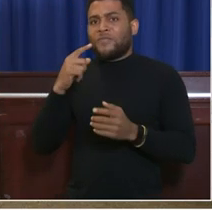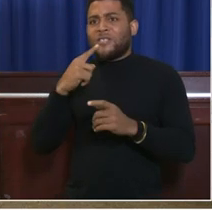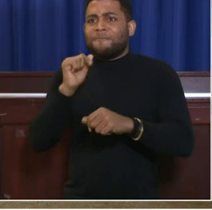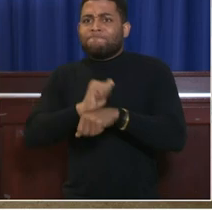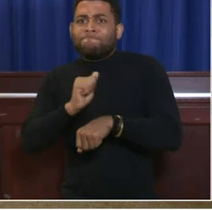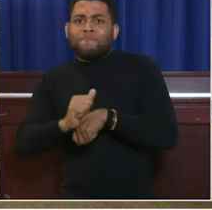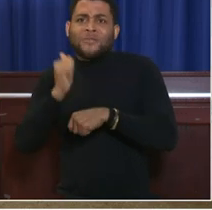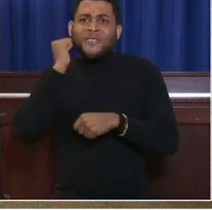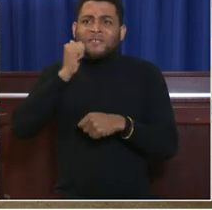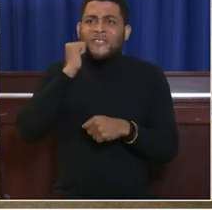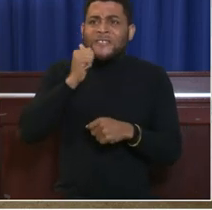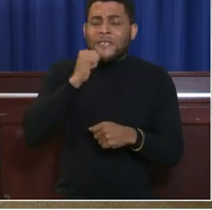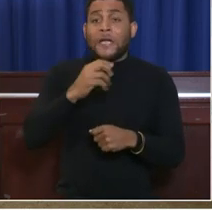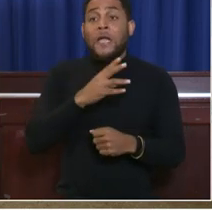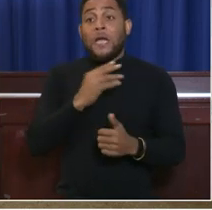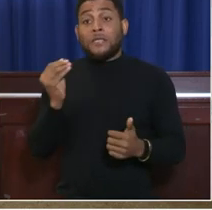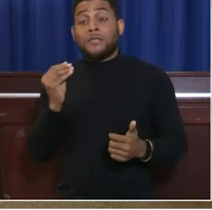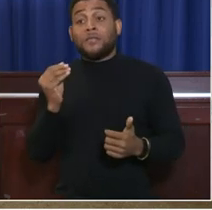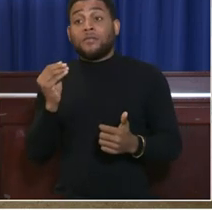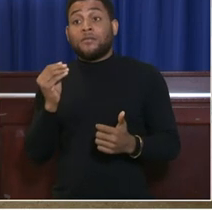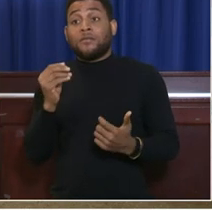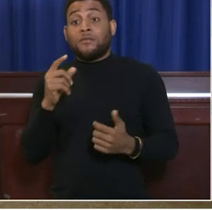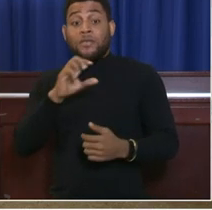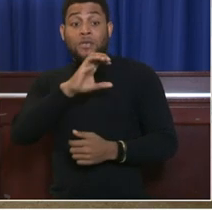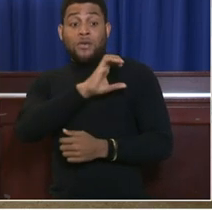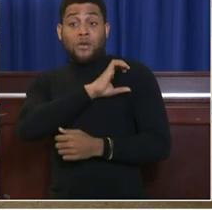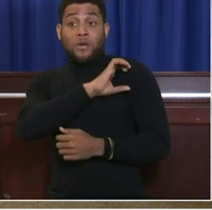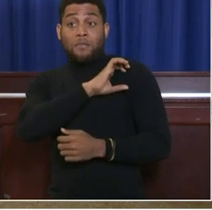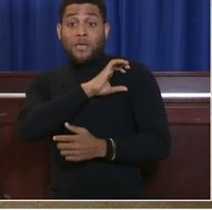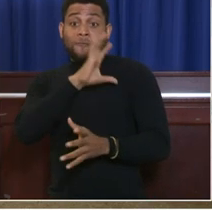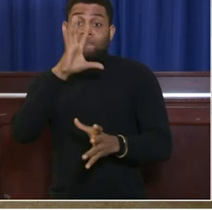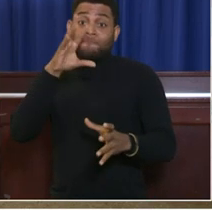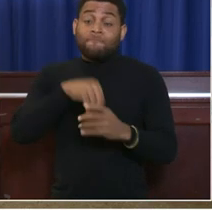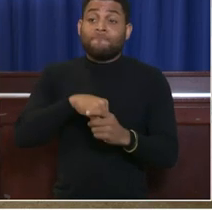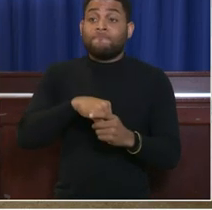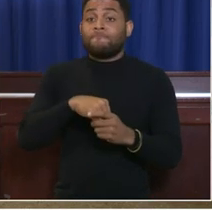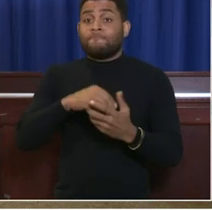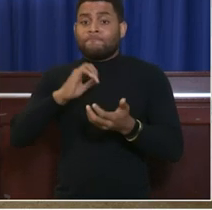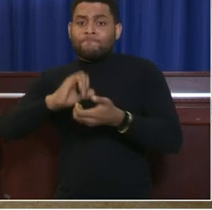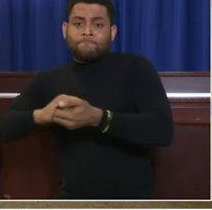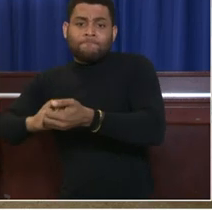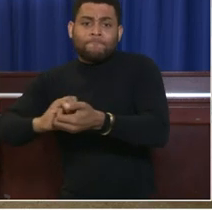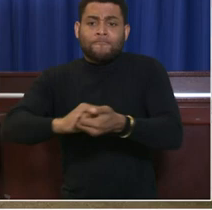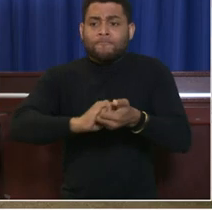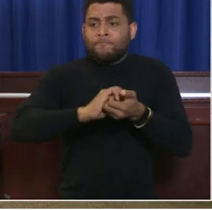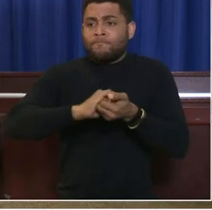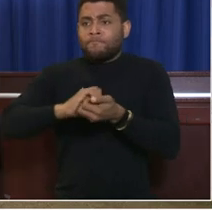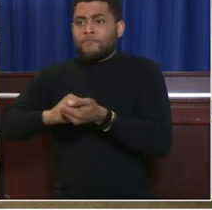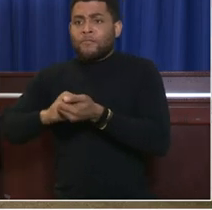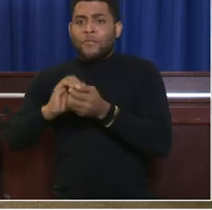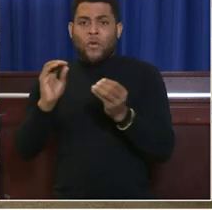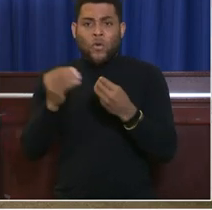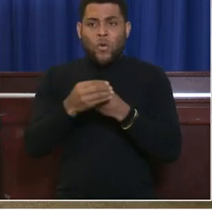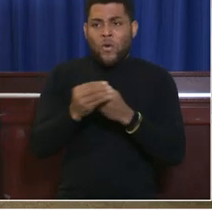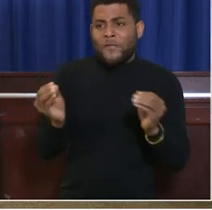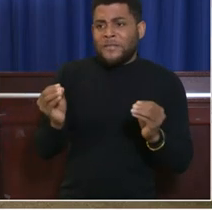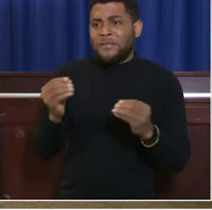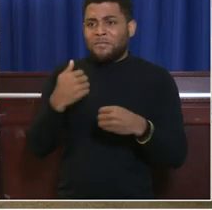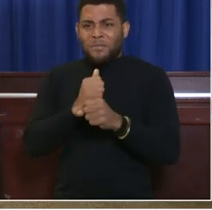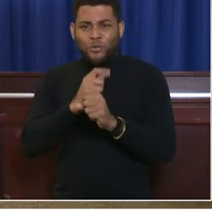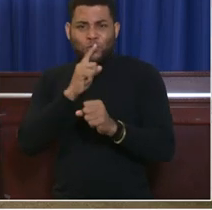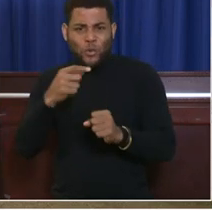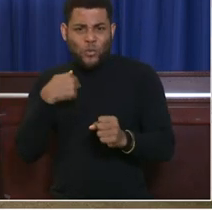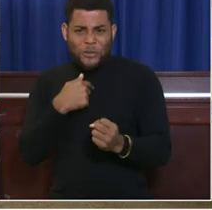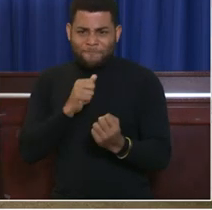FBI agents embedded inside our partner organizations to help bring our resources to bear in their efforts. We are grateful for